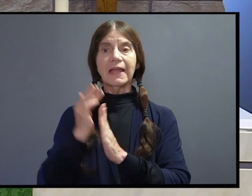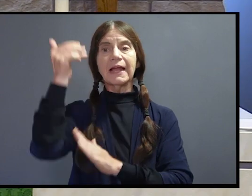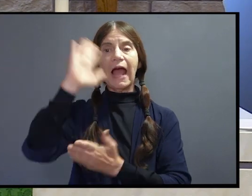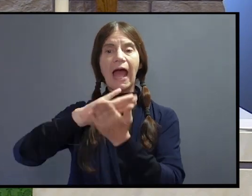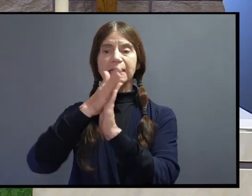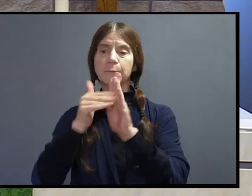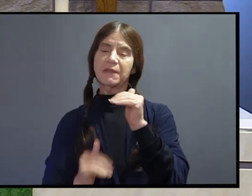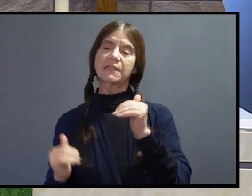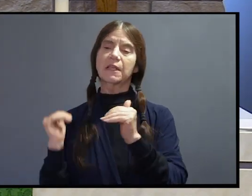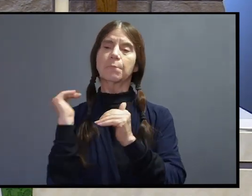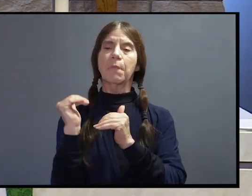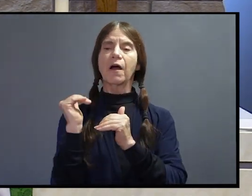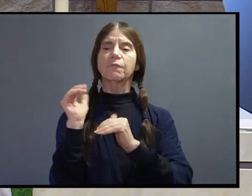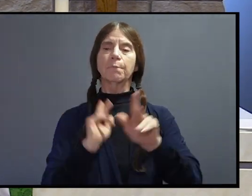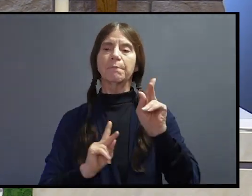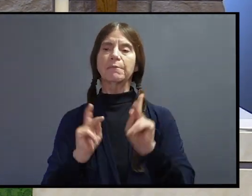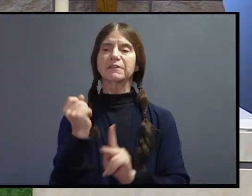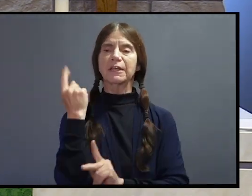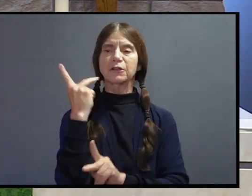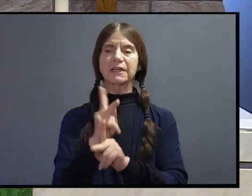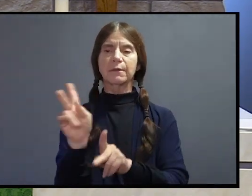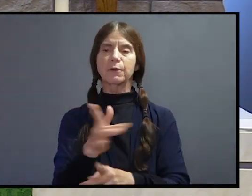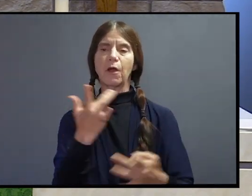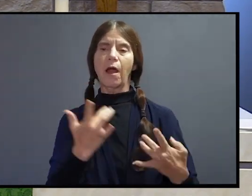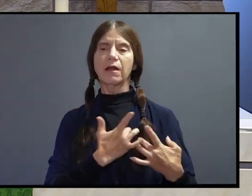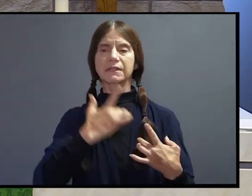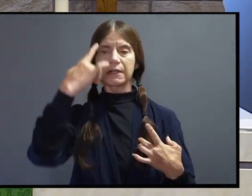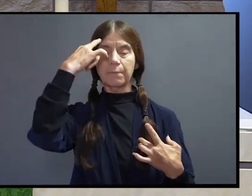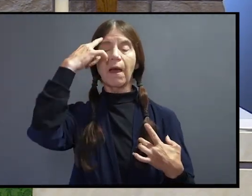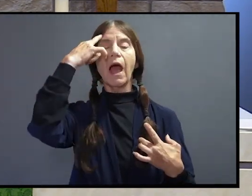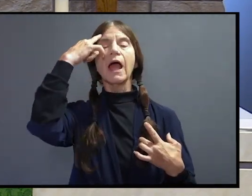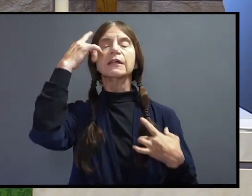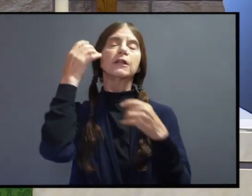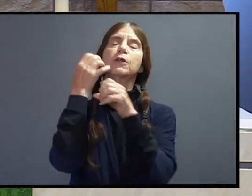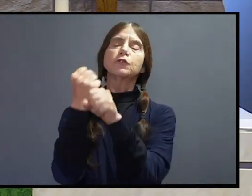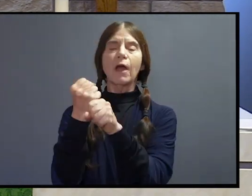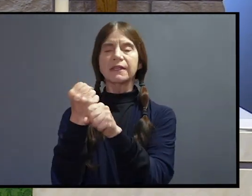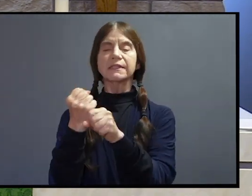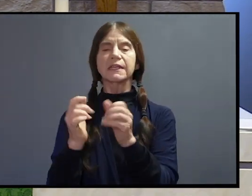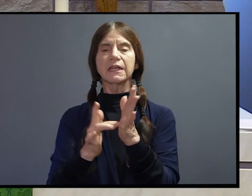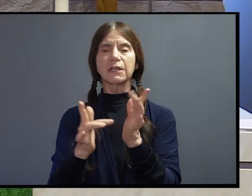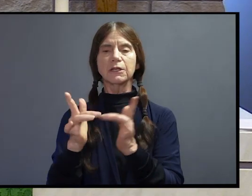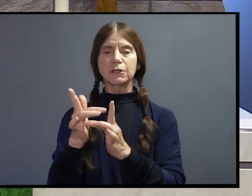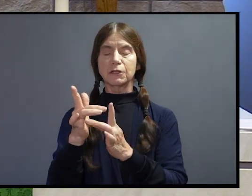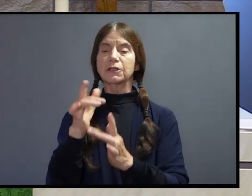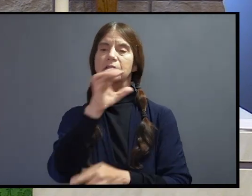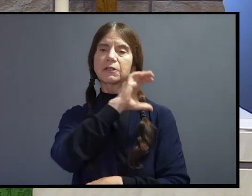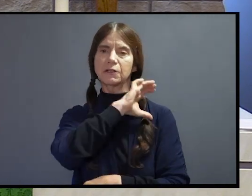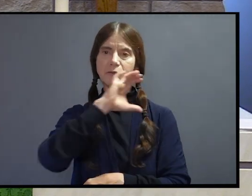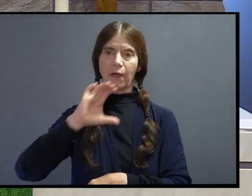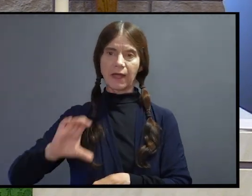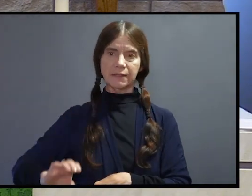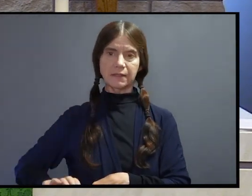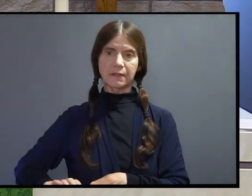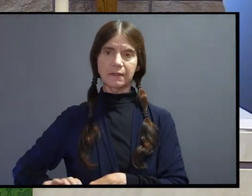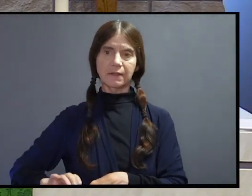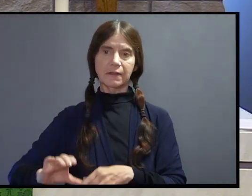The peace of God, which passes all understanding, guards your hearts and your minds in Christ